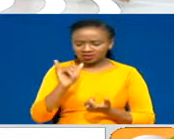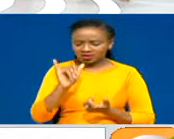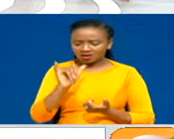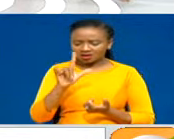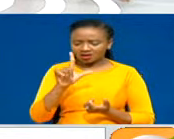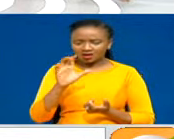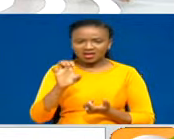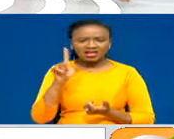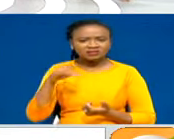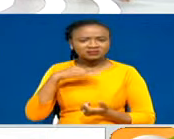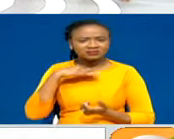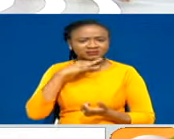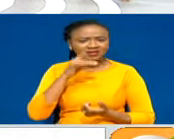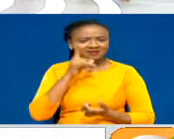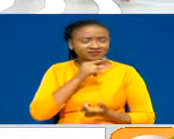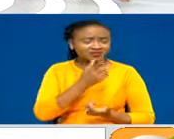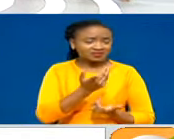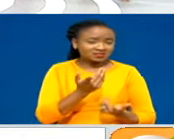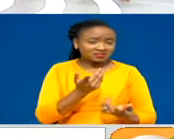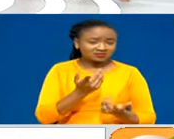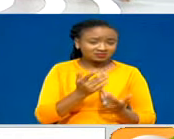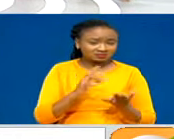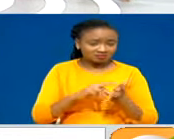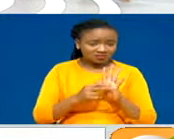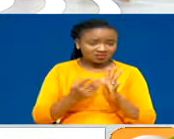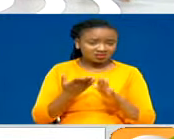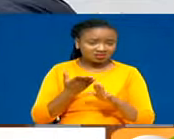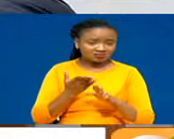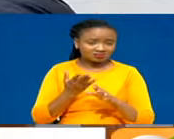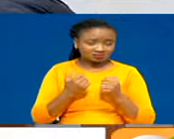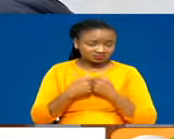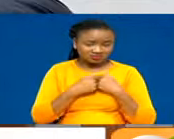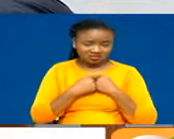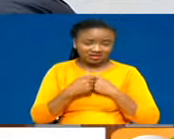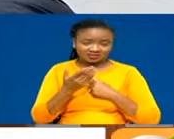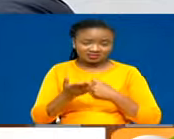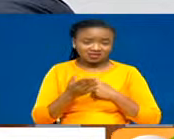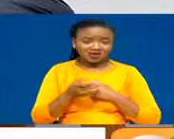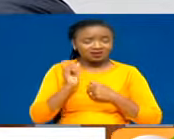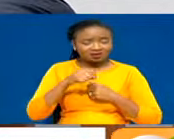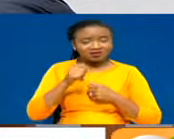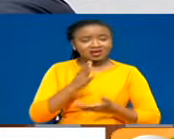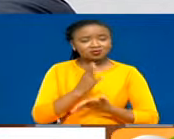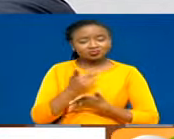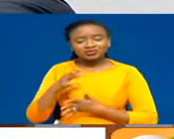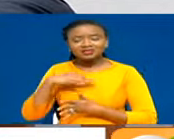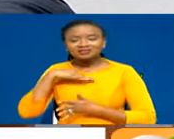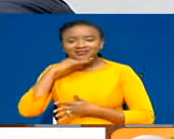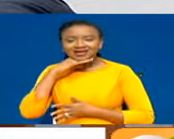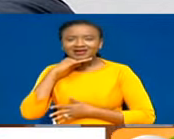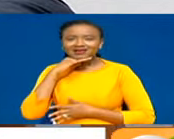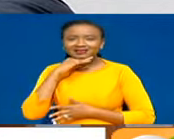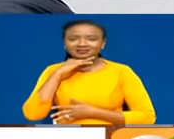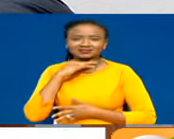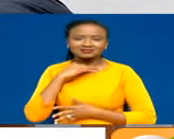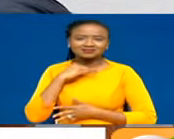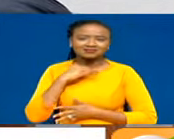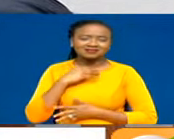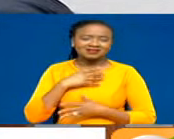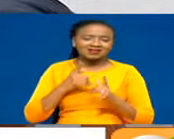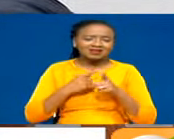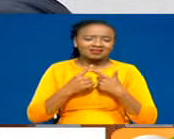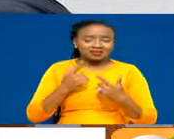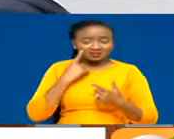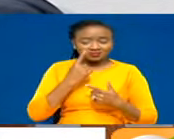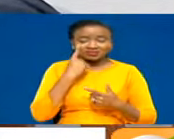Yes. You lost one of, I mean, how's that, is it going to be difficult rebuilding? Yes, it is. And it came a time, you know, like where you